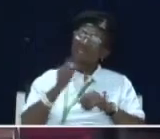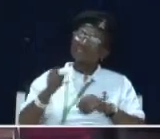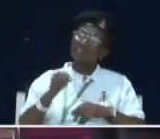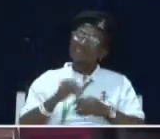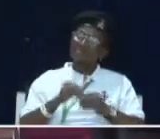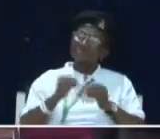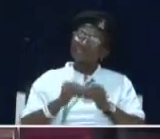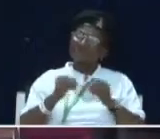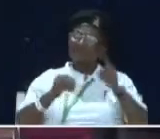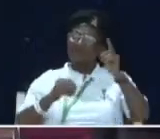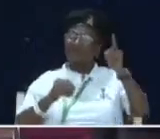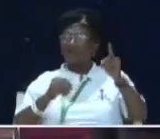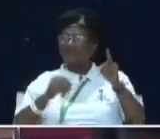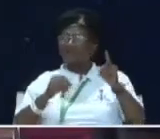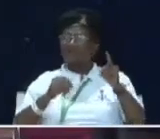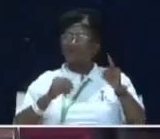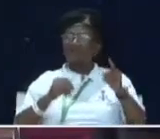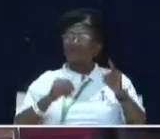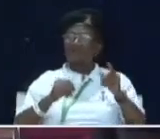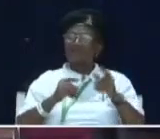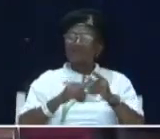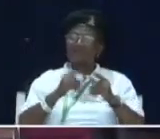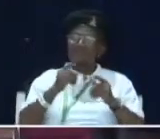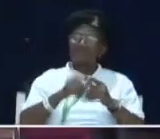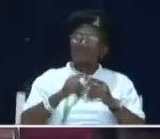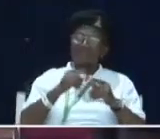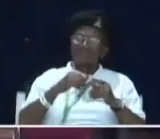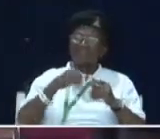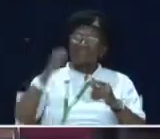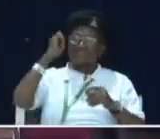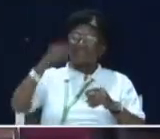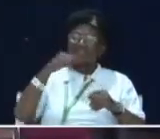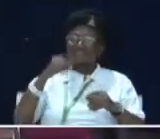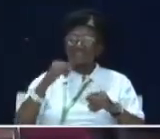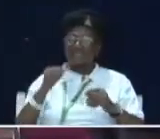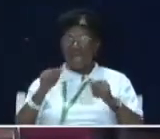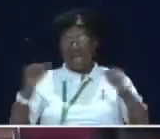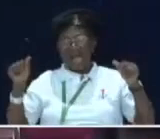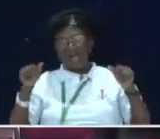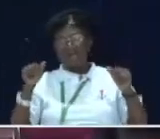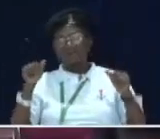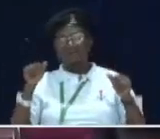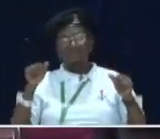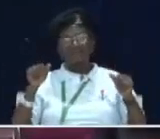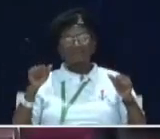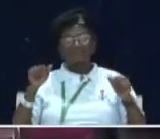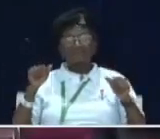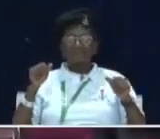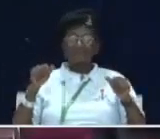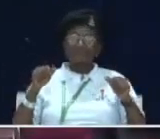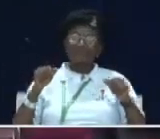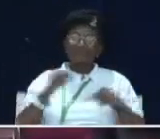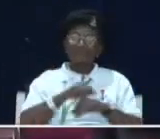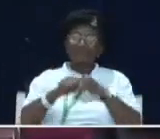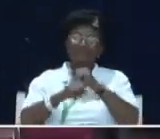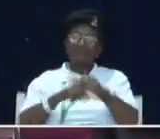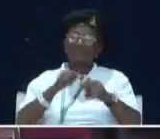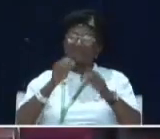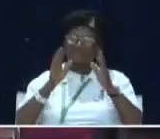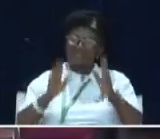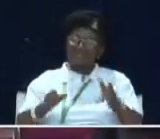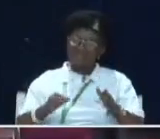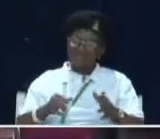And then he said, The scepter, the